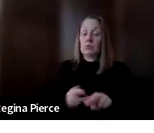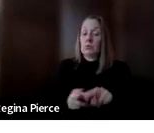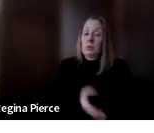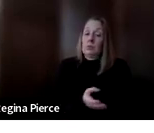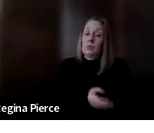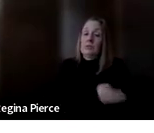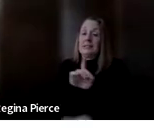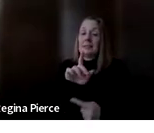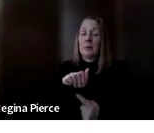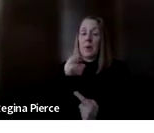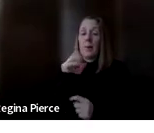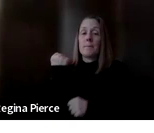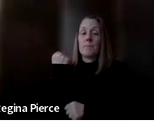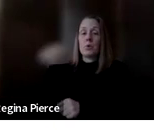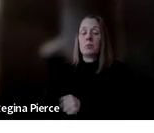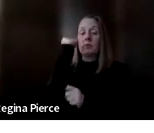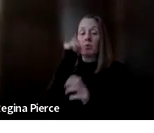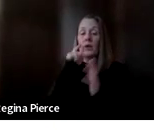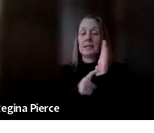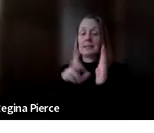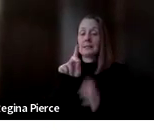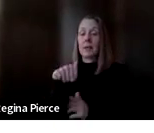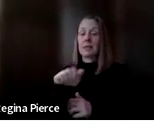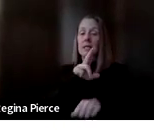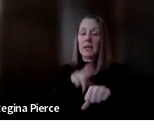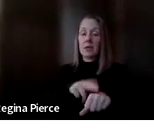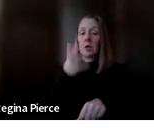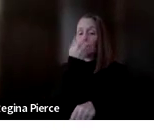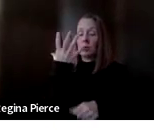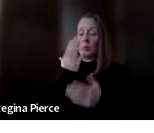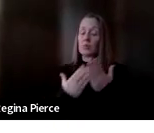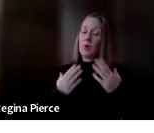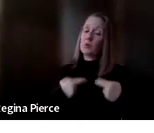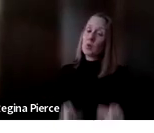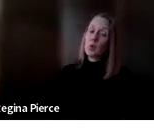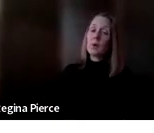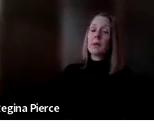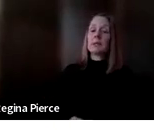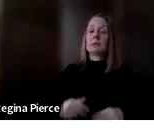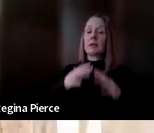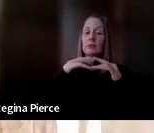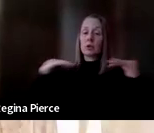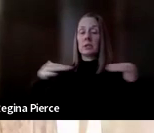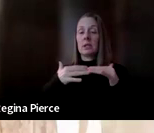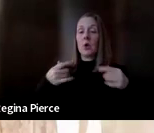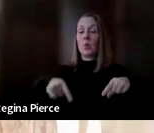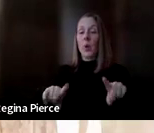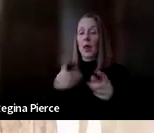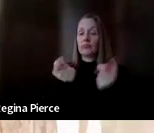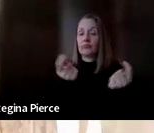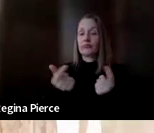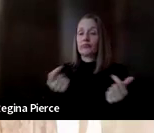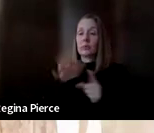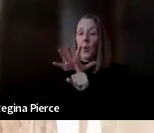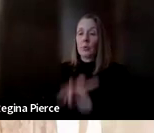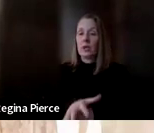as a natural and beautiful part of human diversity while collaborating to dismantle all forms of oppression education um i'm